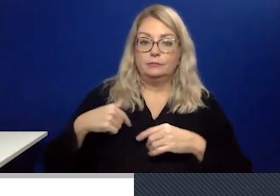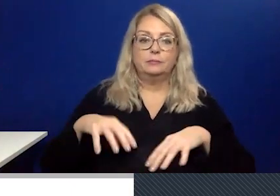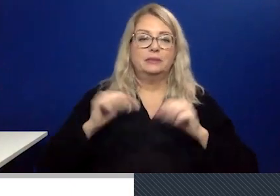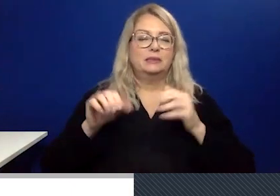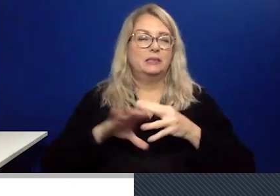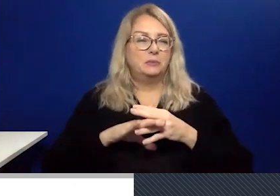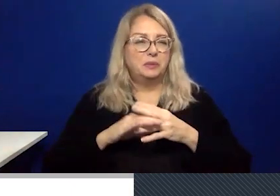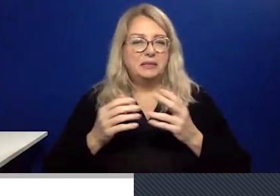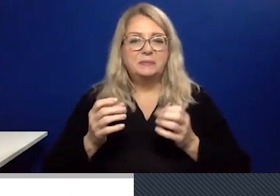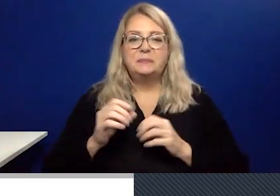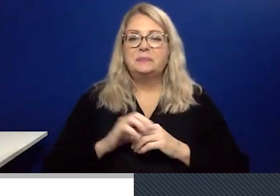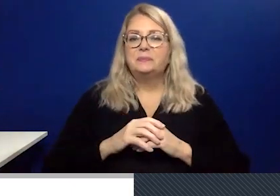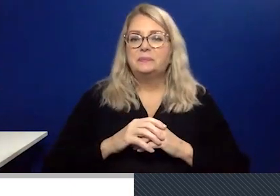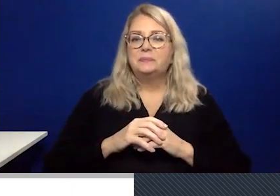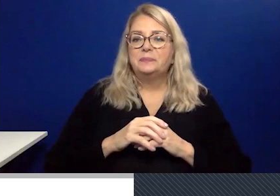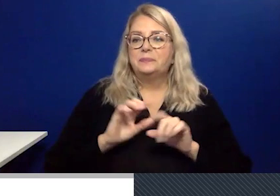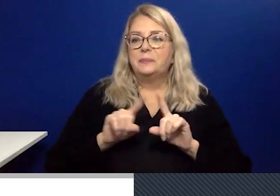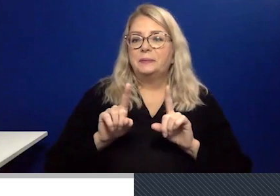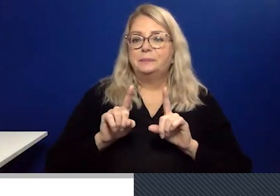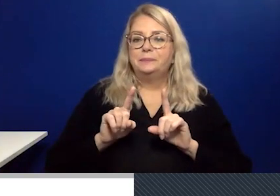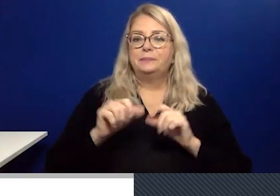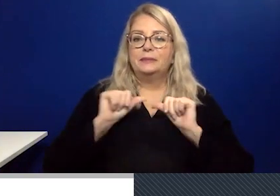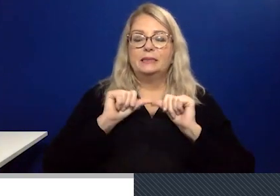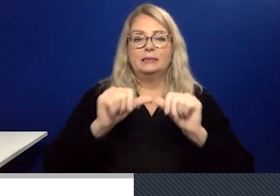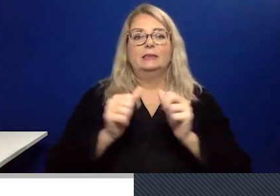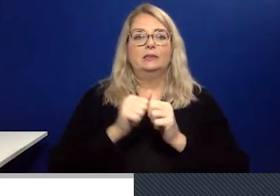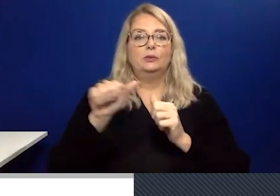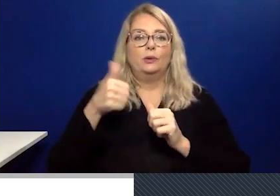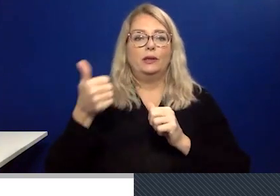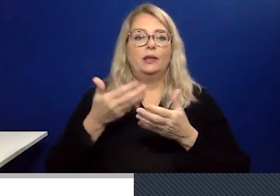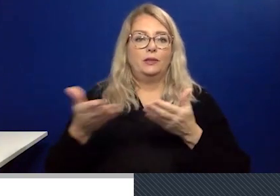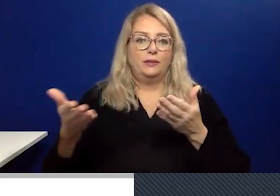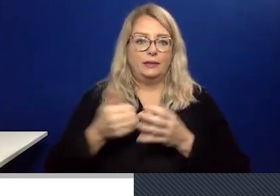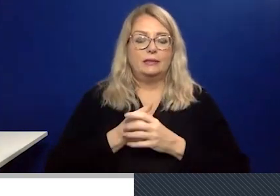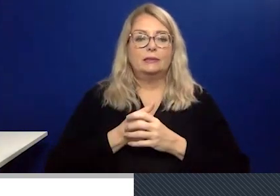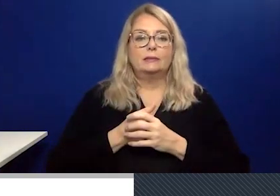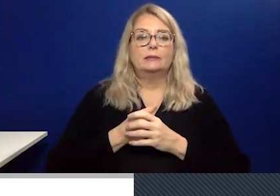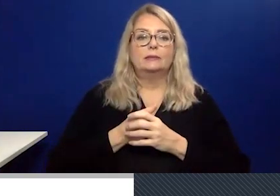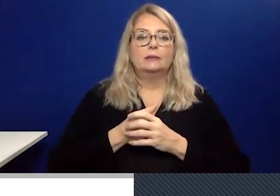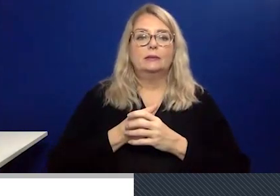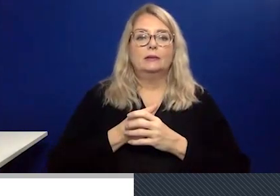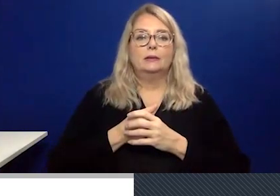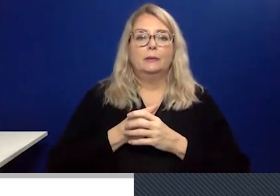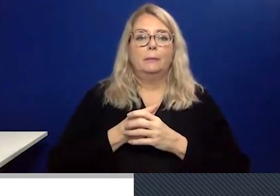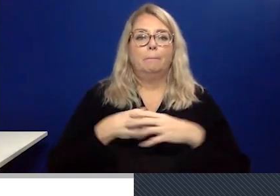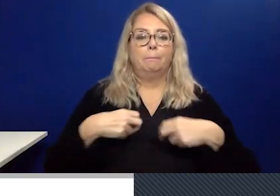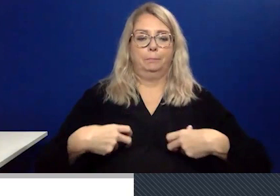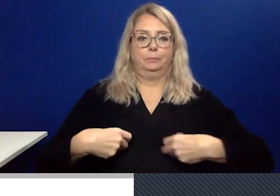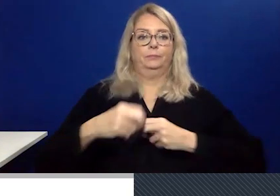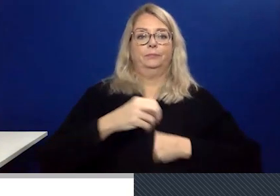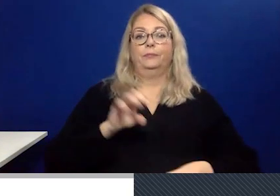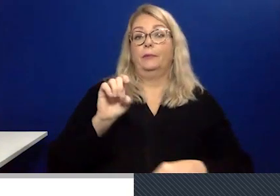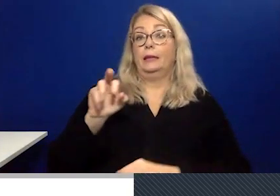in maybe or not. So we're going to continue with some other things and touch on some things that maybe I already addressed. Eric?